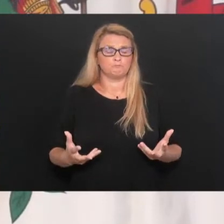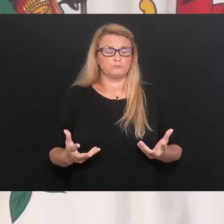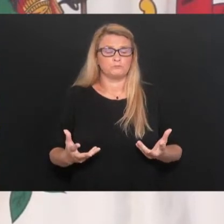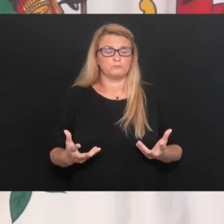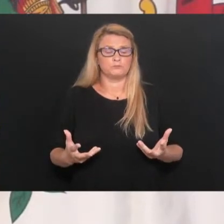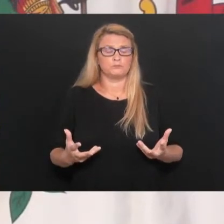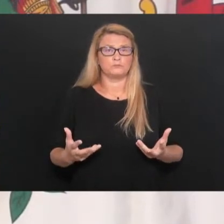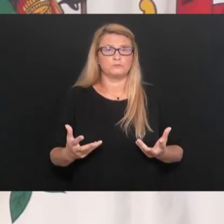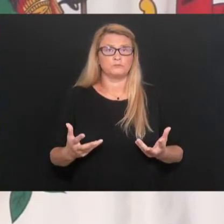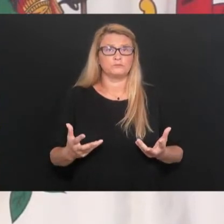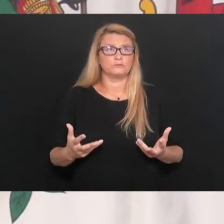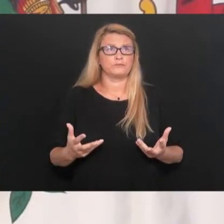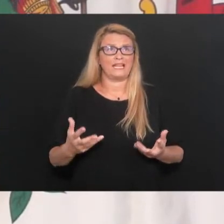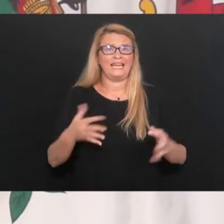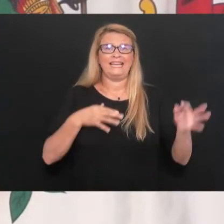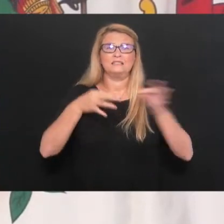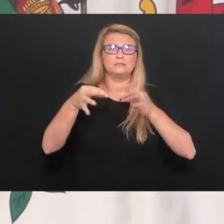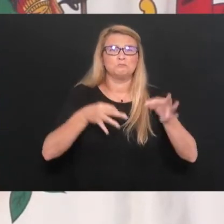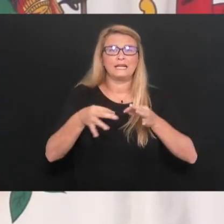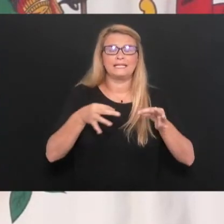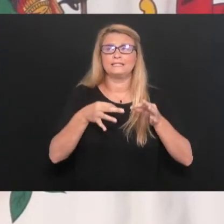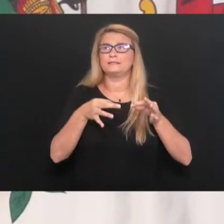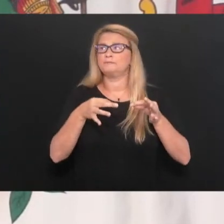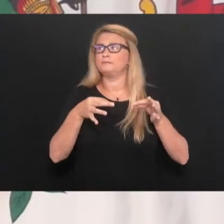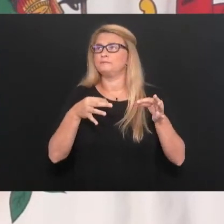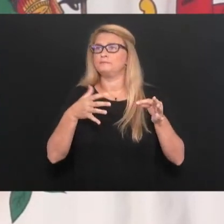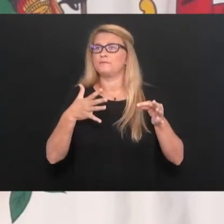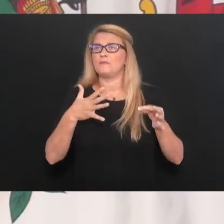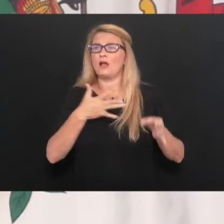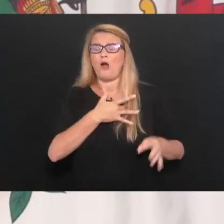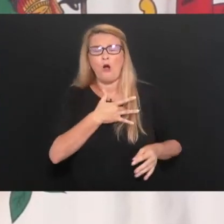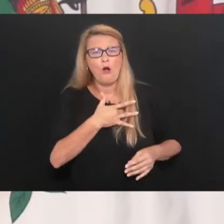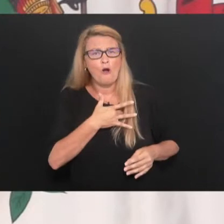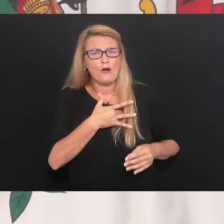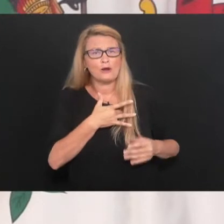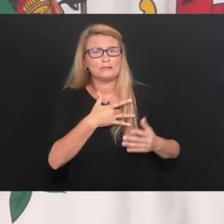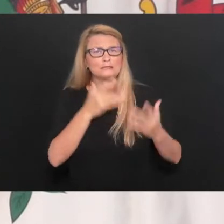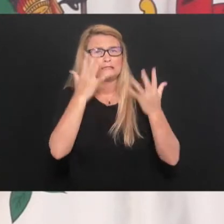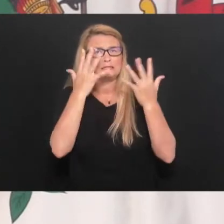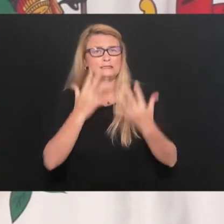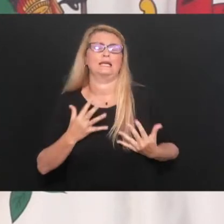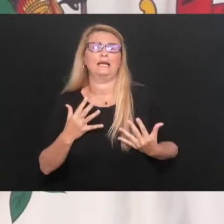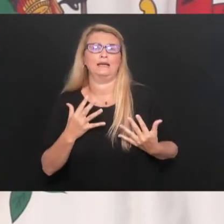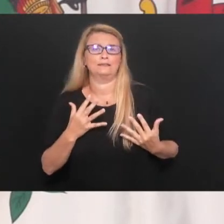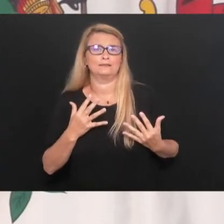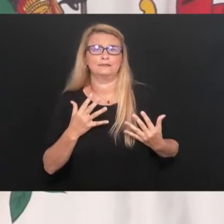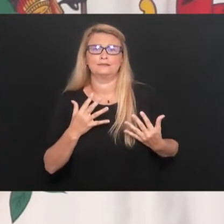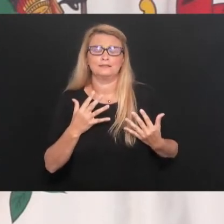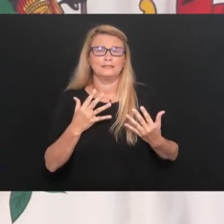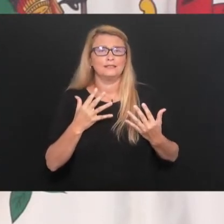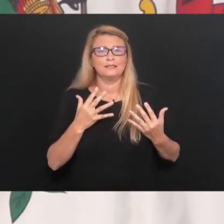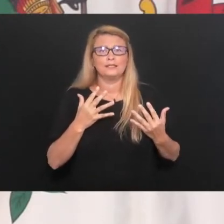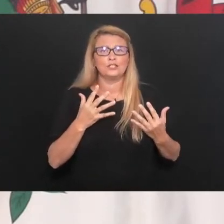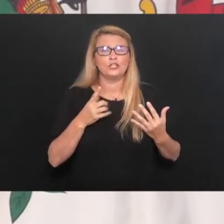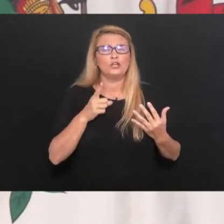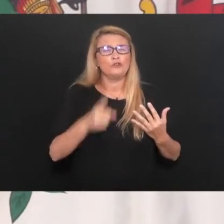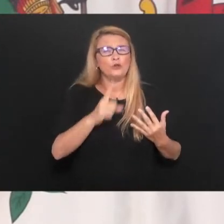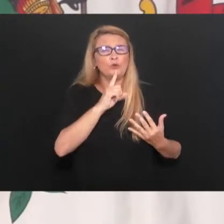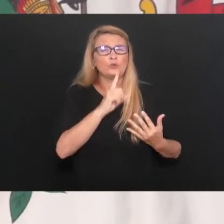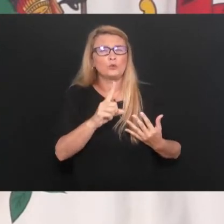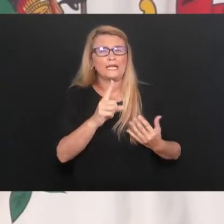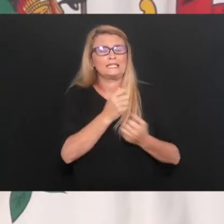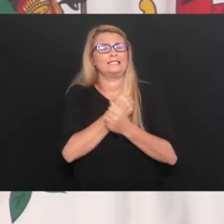how sad I am and how difficult it is if you really love West